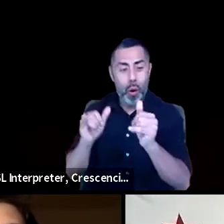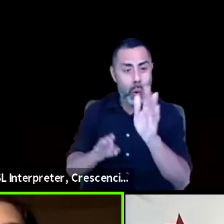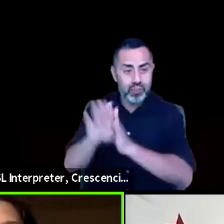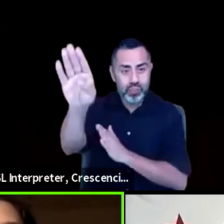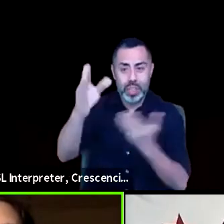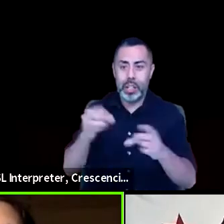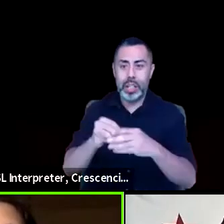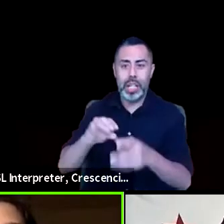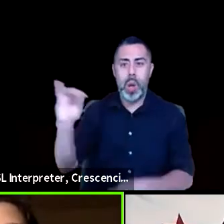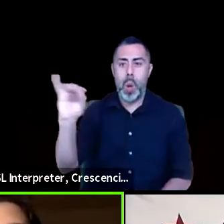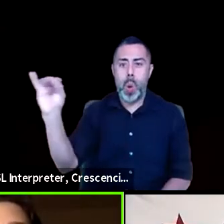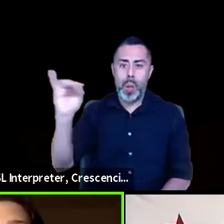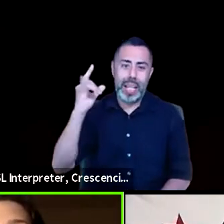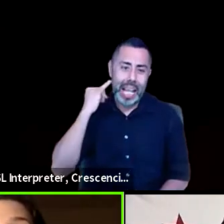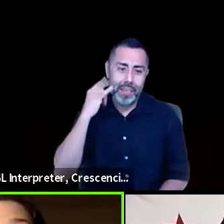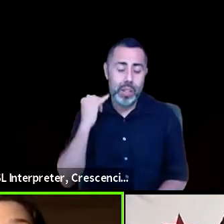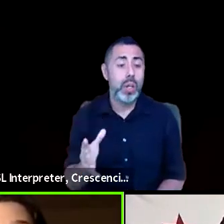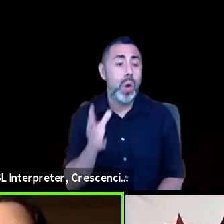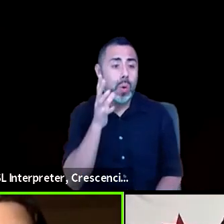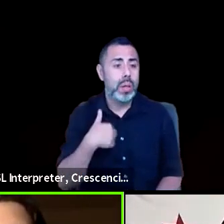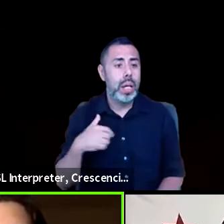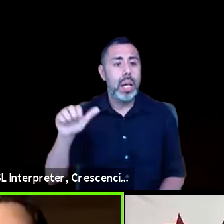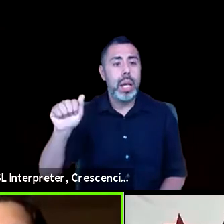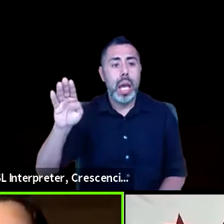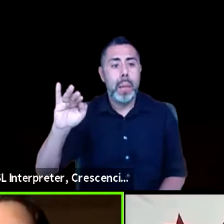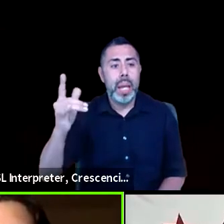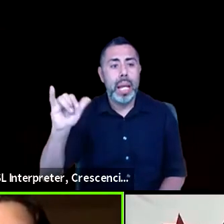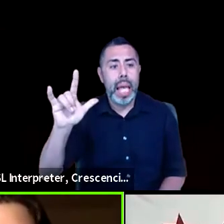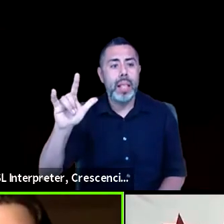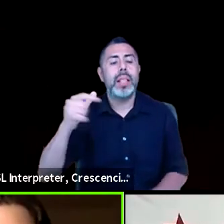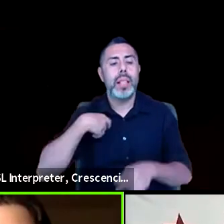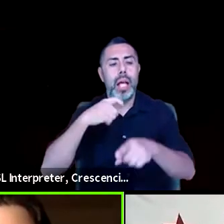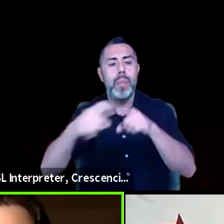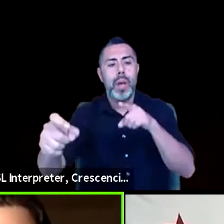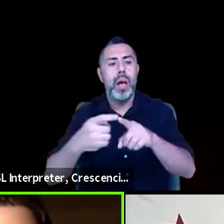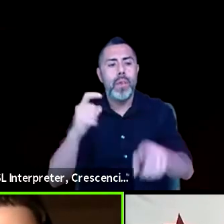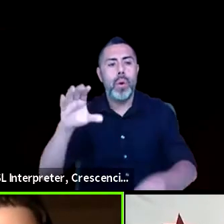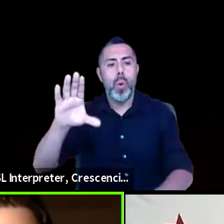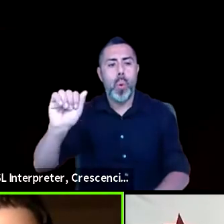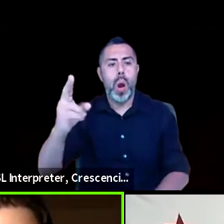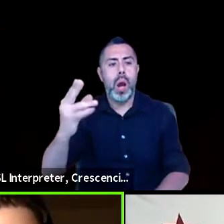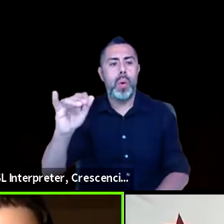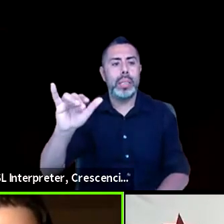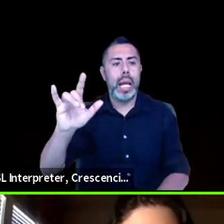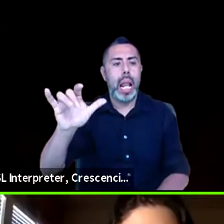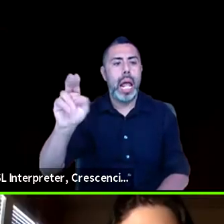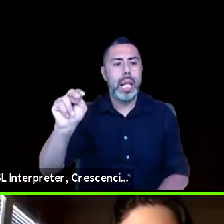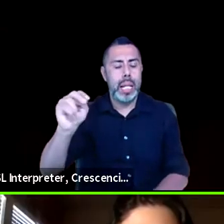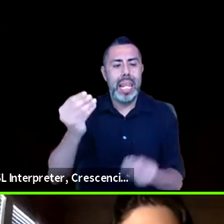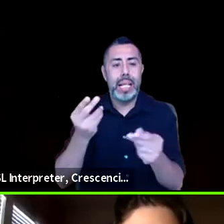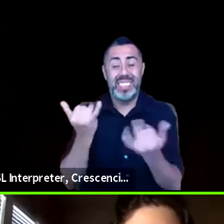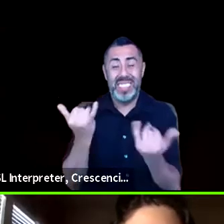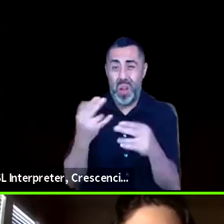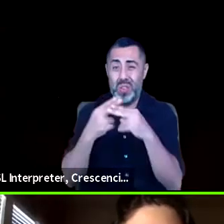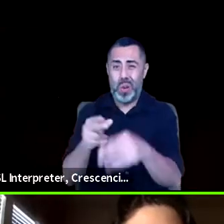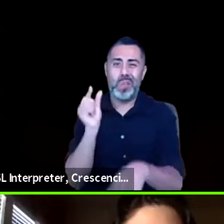I'm Abigail Vega, and I'm calling in from Huahuitecan lands, which is now known as San Antonio, Texas.